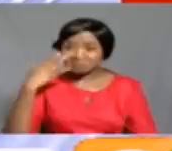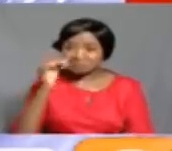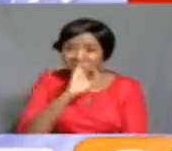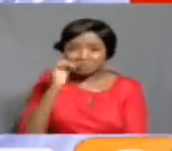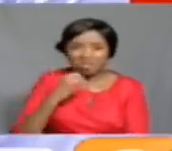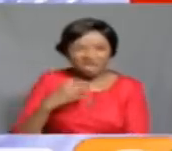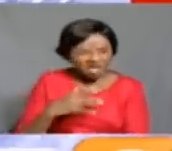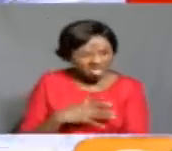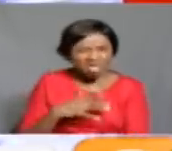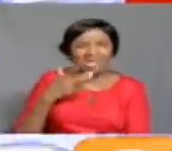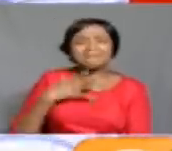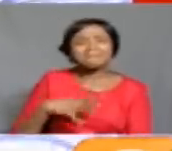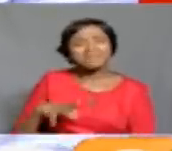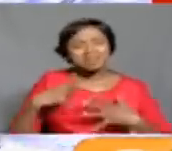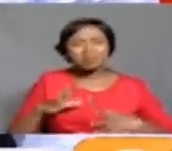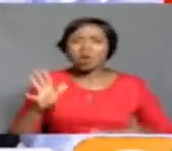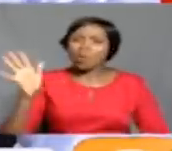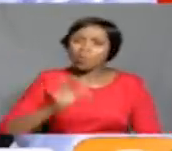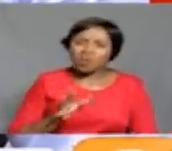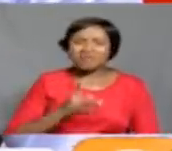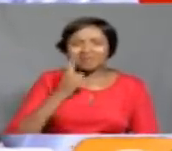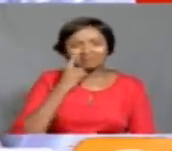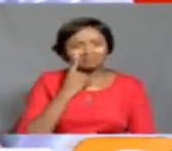remember people were crying. Women were crying